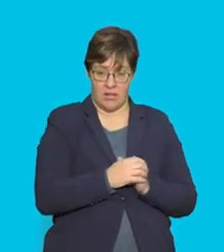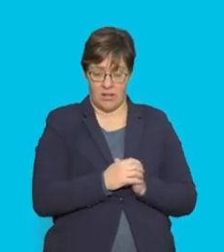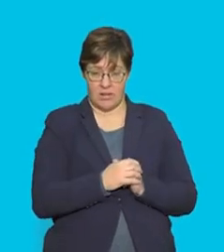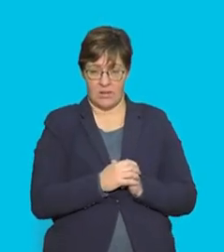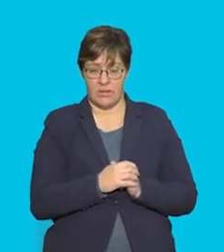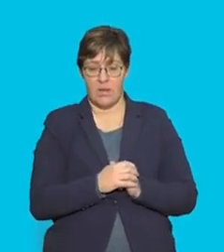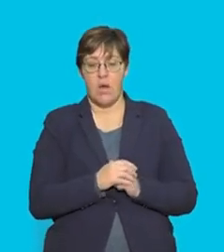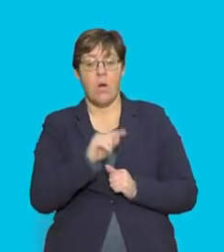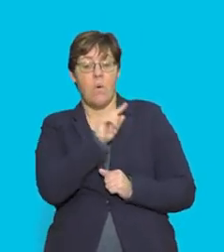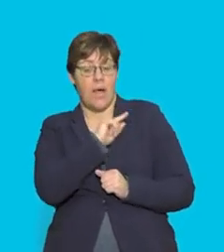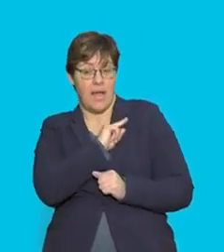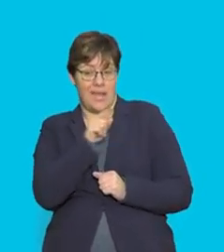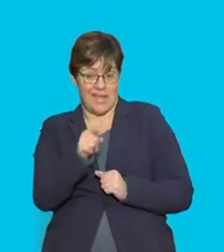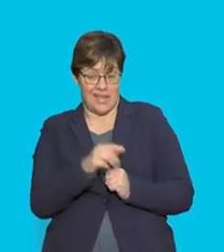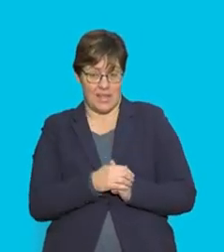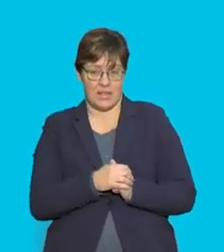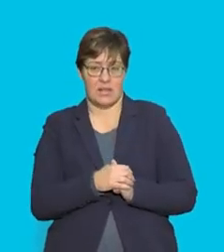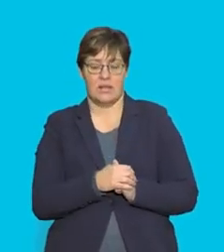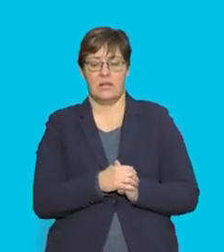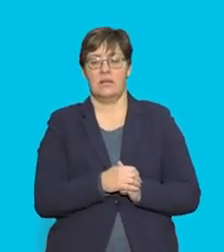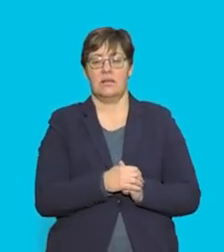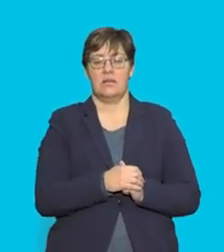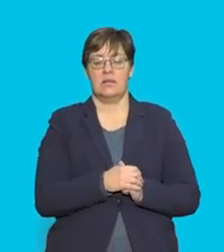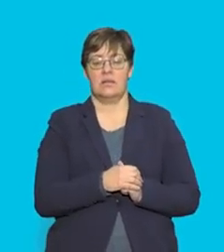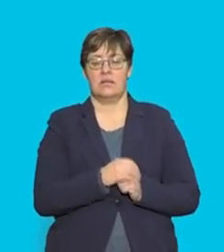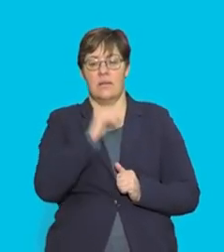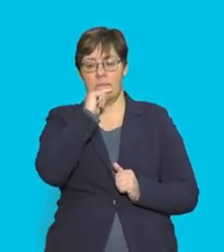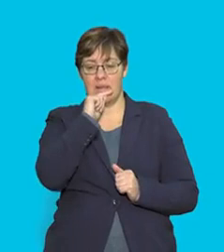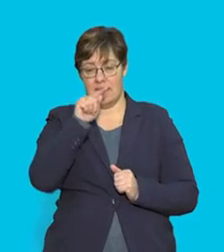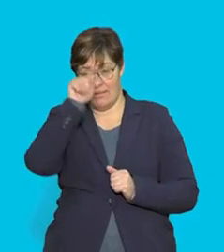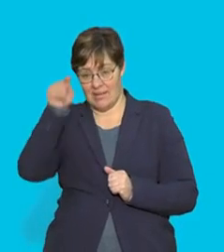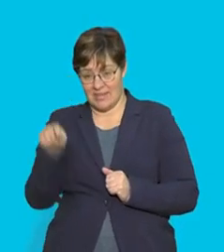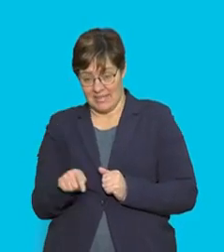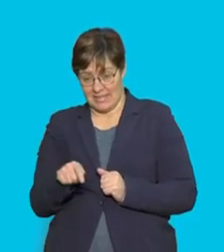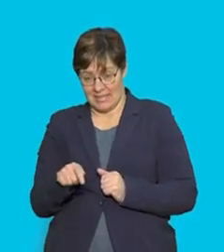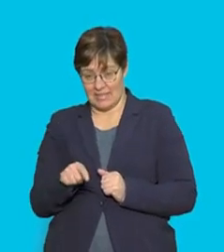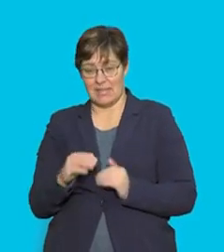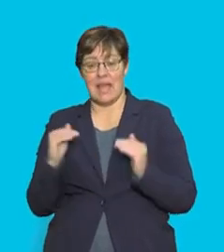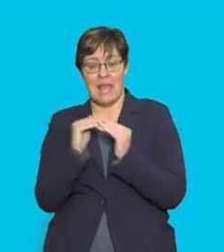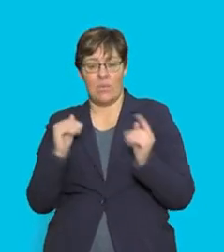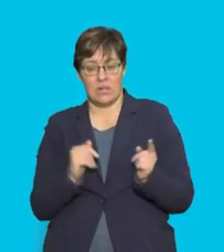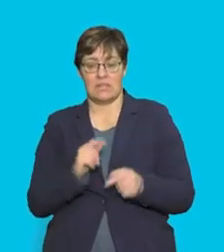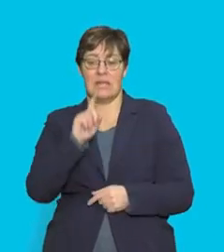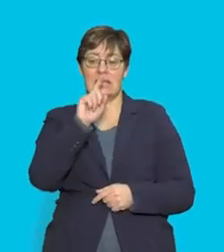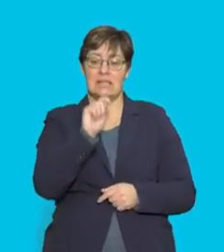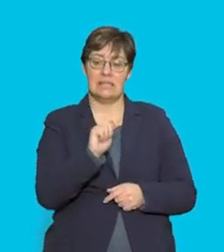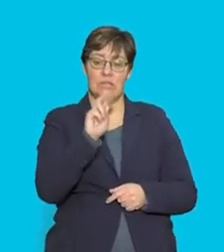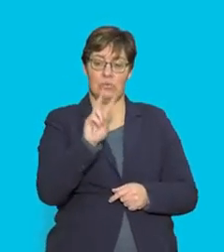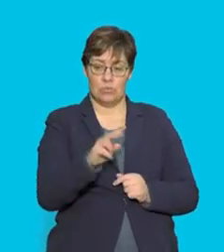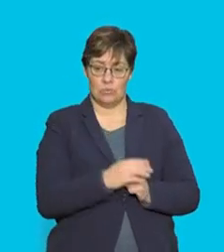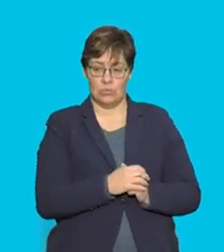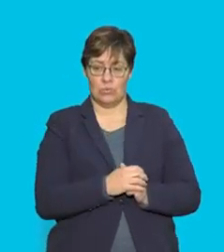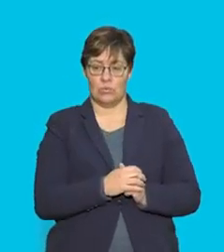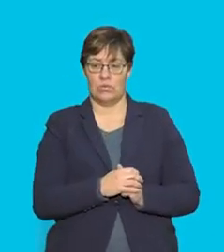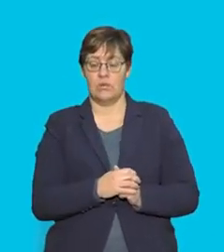right? And then because of that, it would mean that this angle here will be equals to